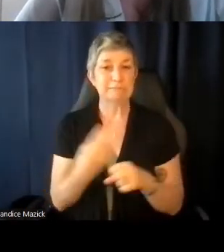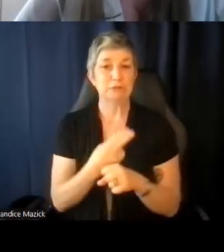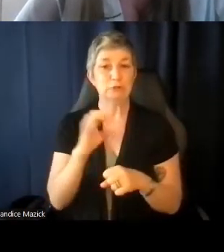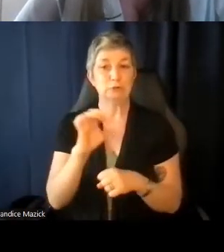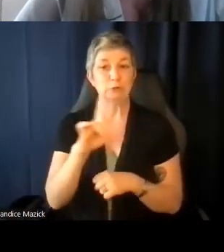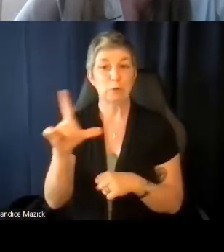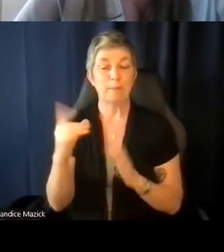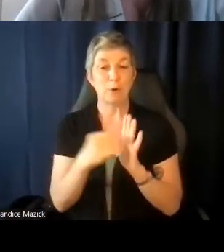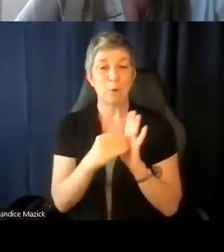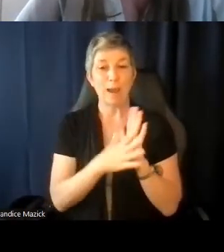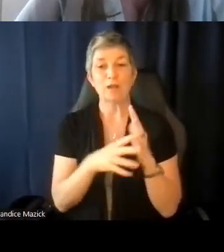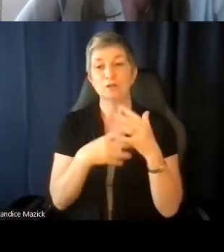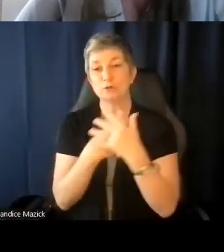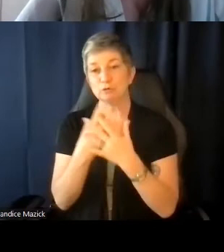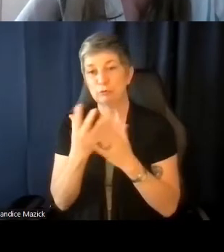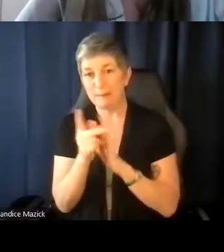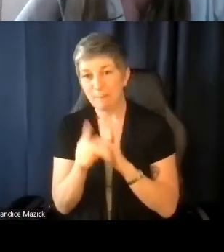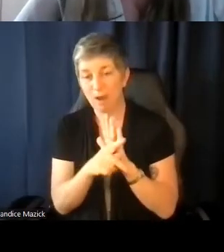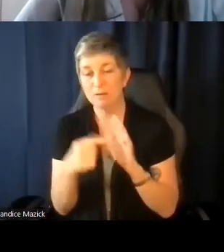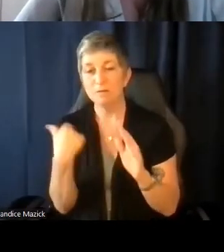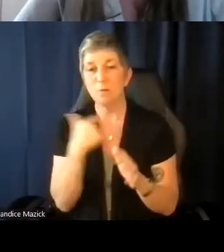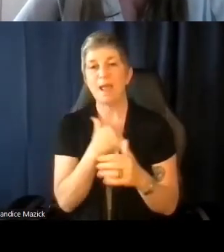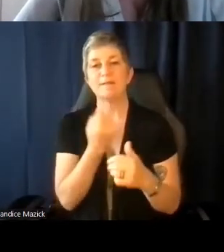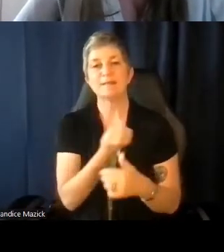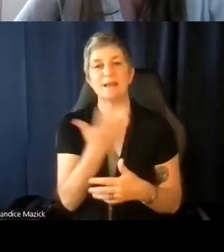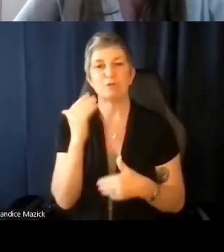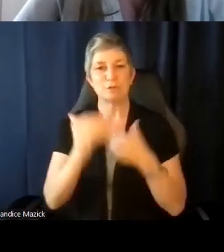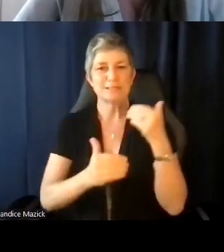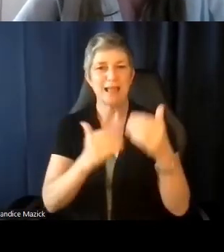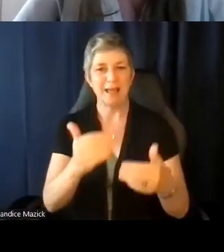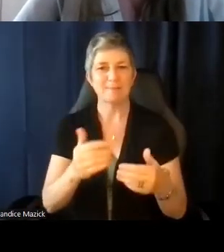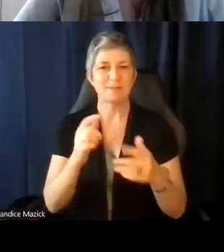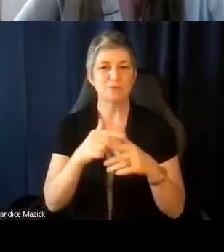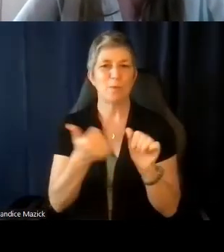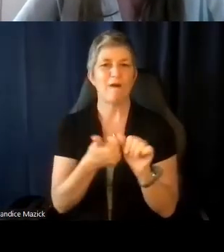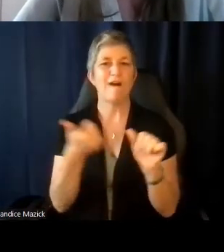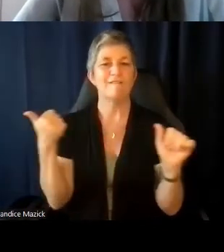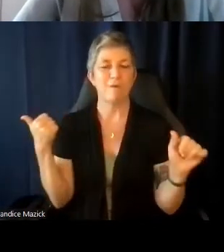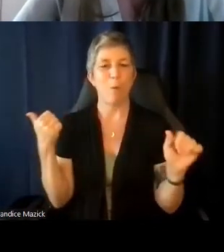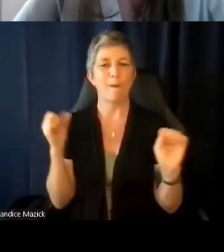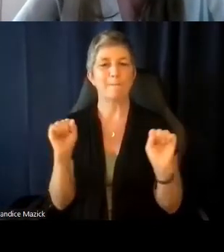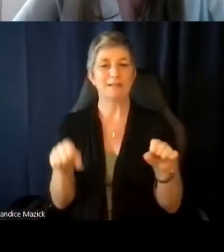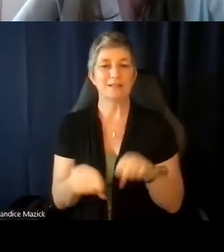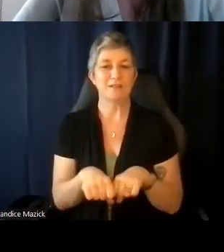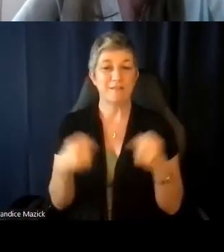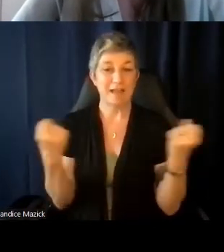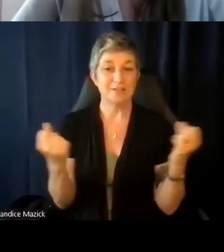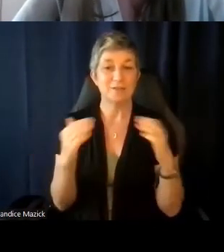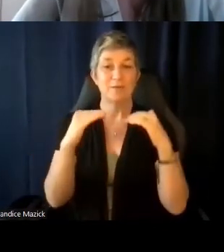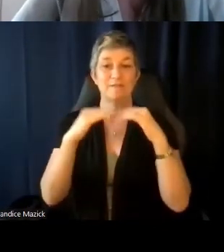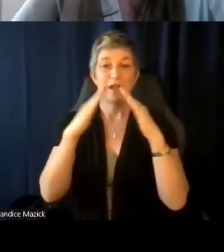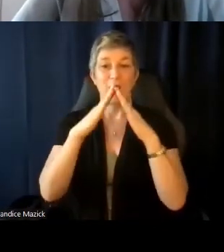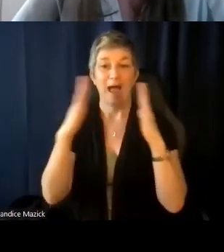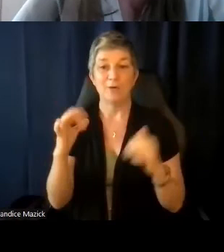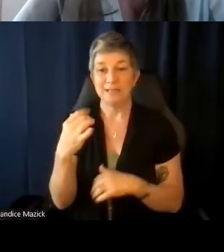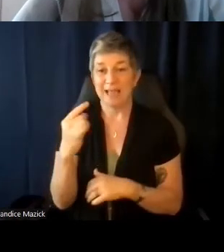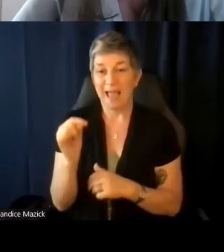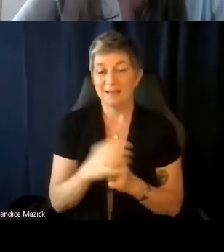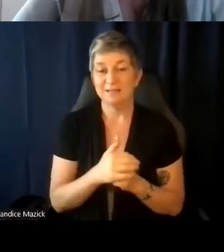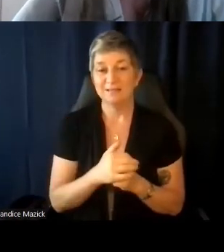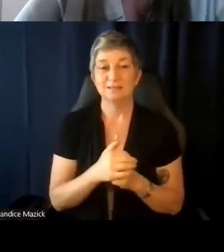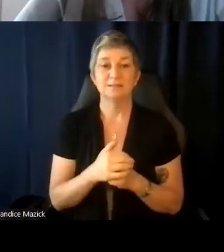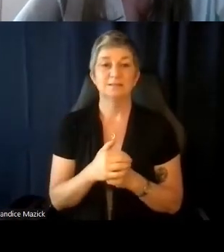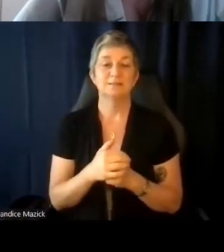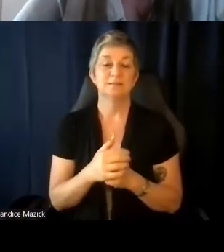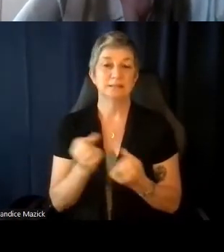screening policies, a number of steps you can take to help you avoid potential violations of the Fair Housing Act. There's a lot of